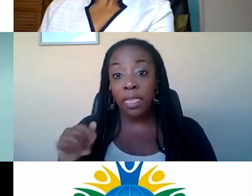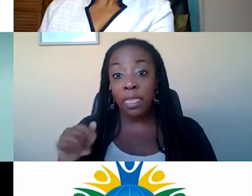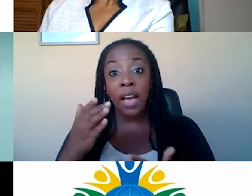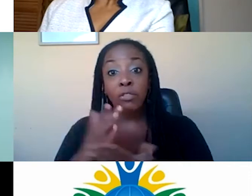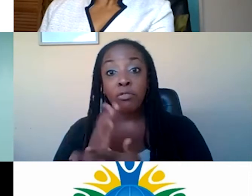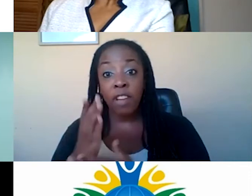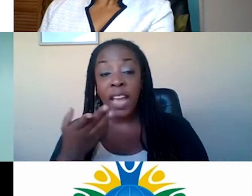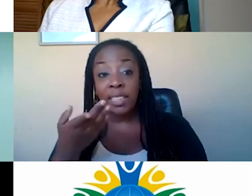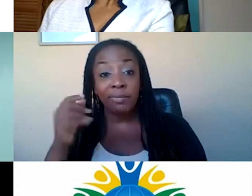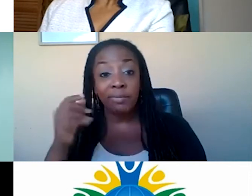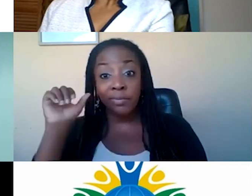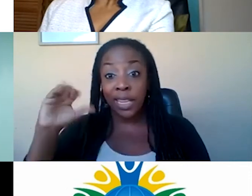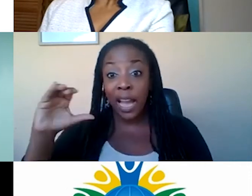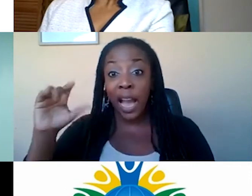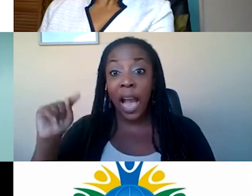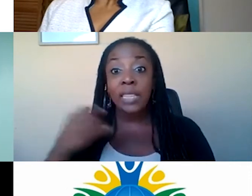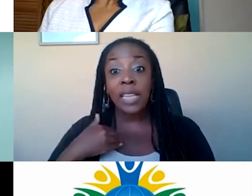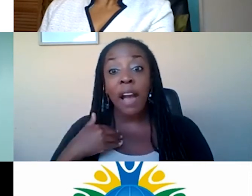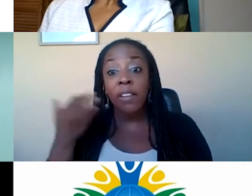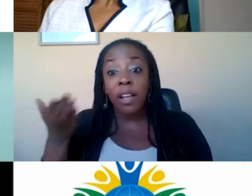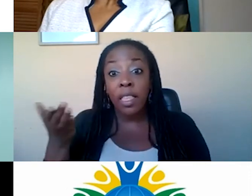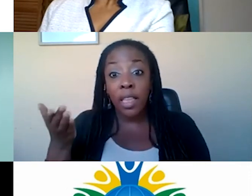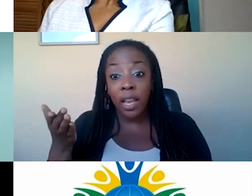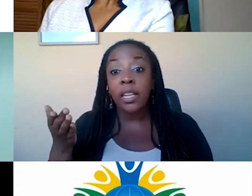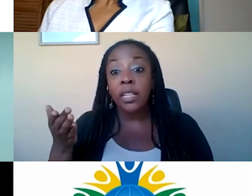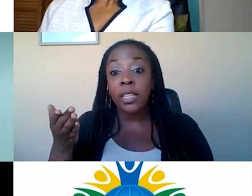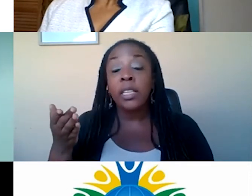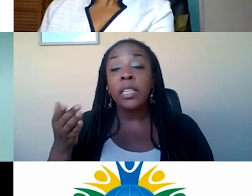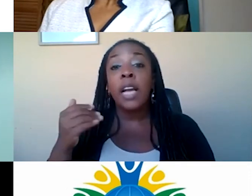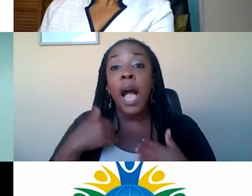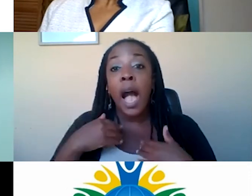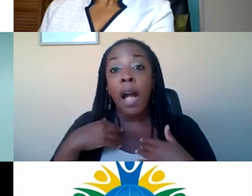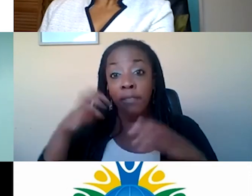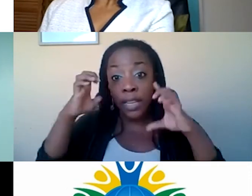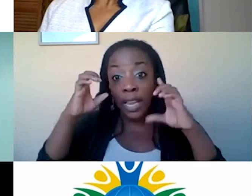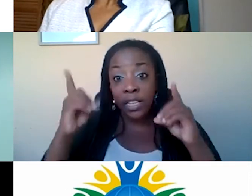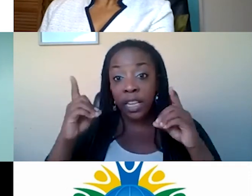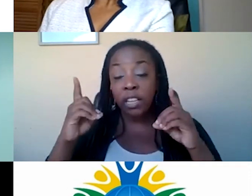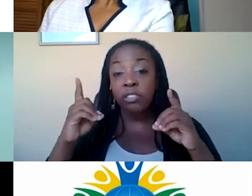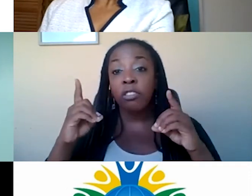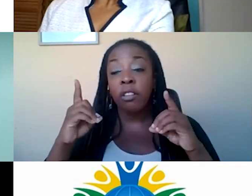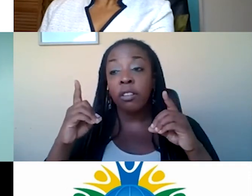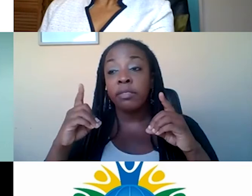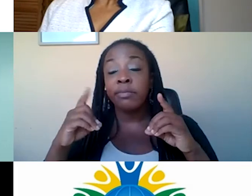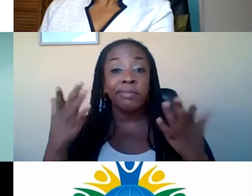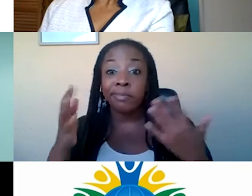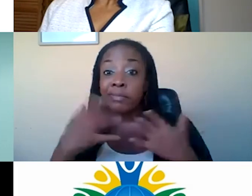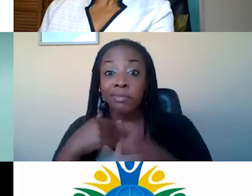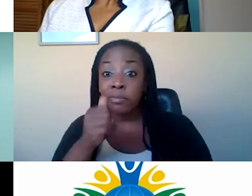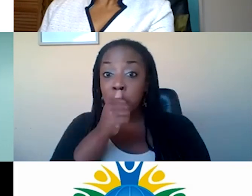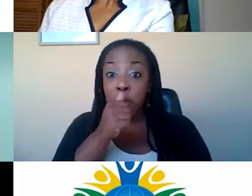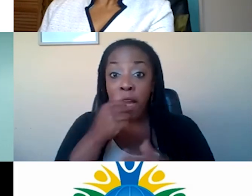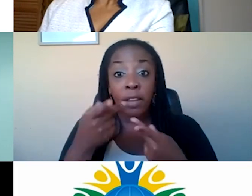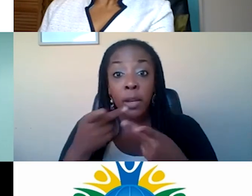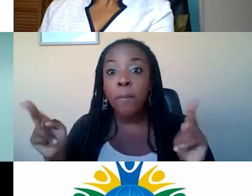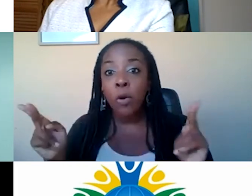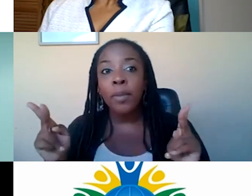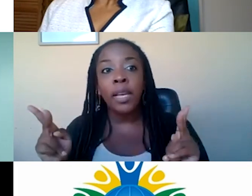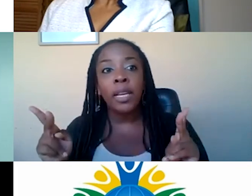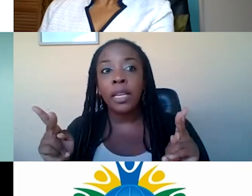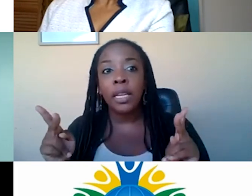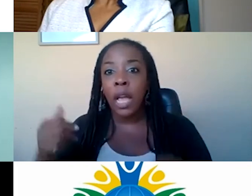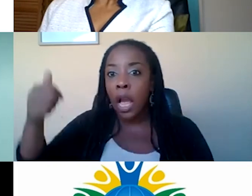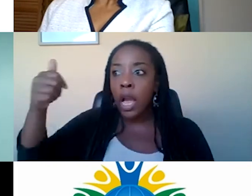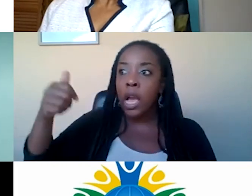fully outlines the fact that educational institutions, whether they're public or private, cannot deny